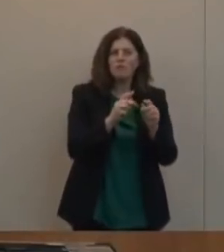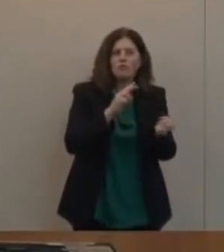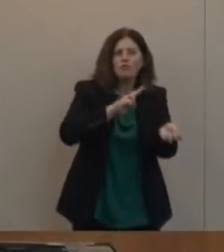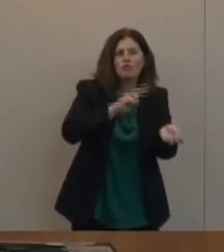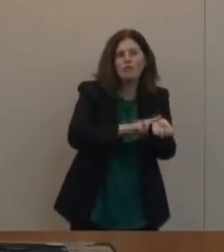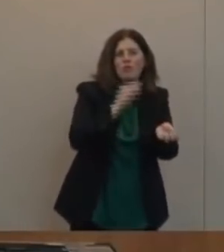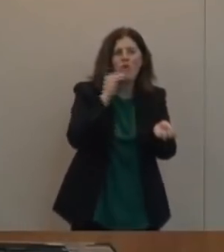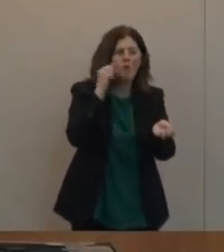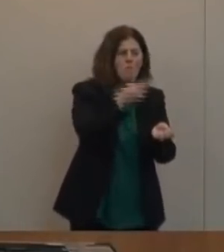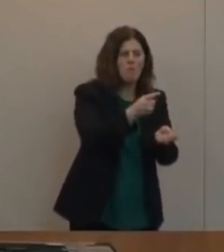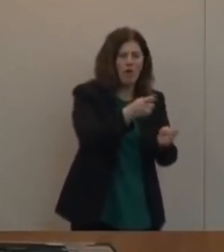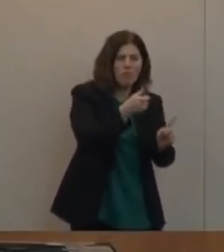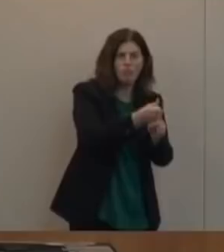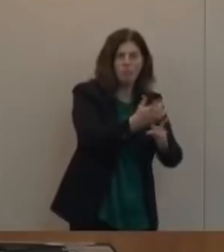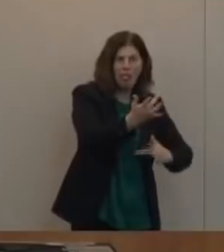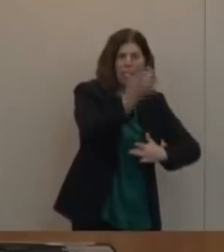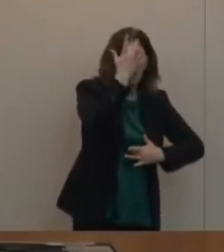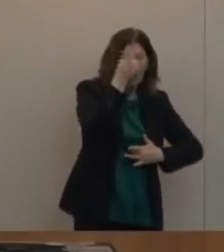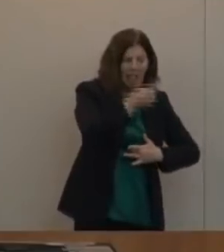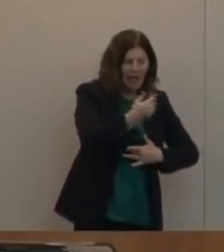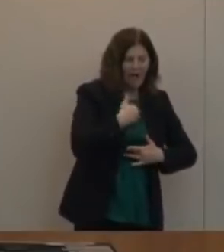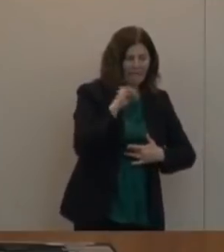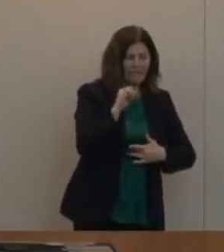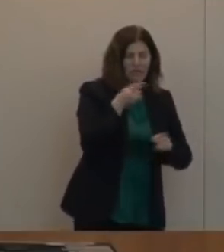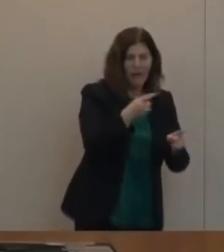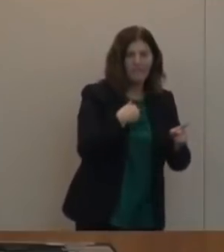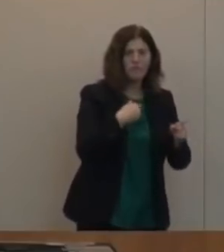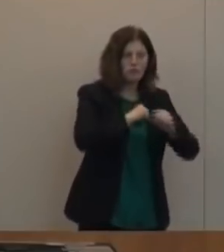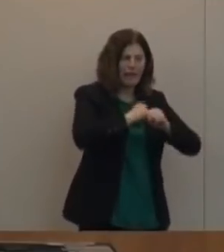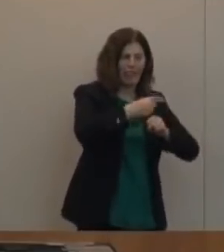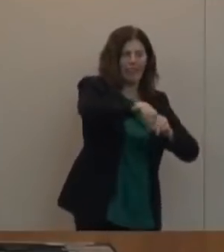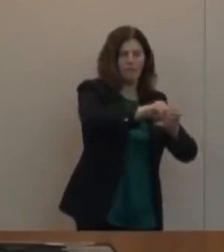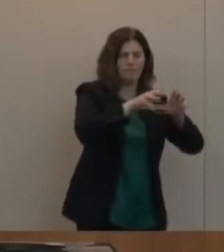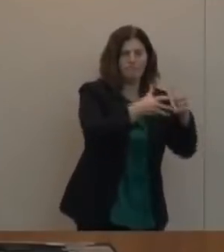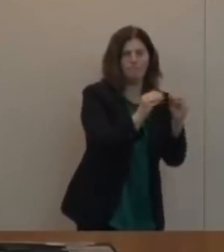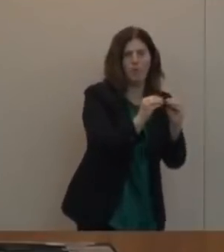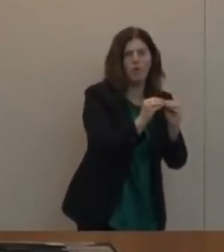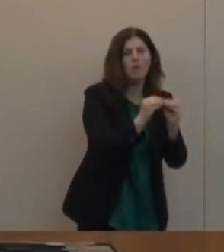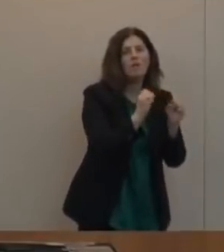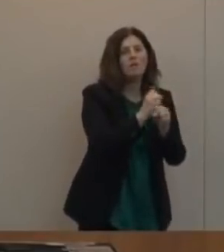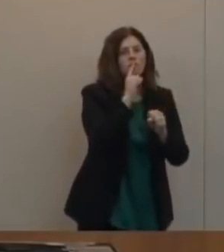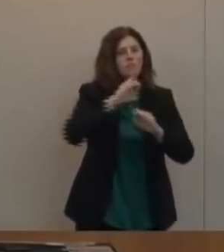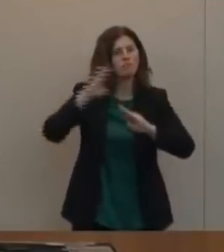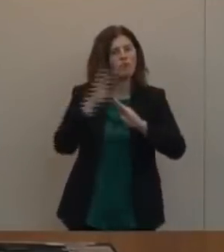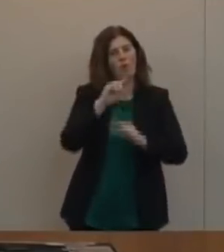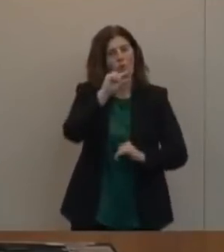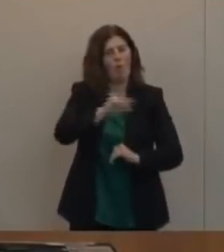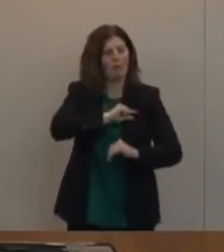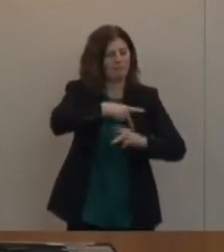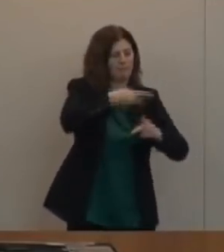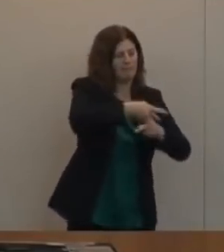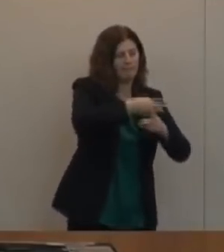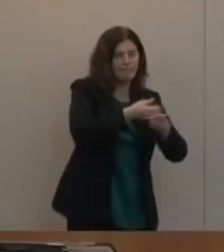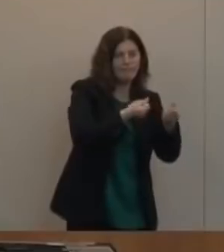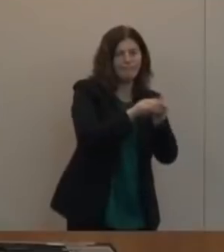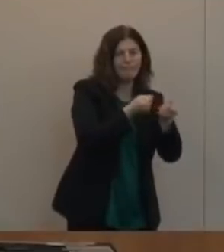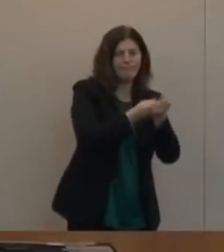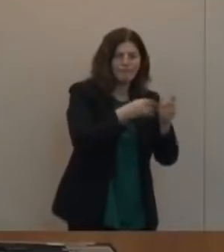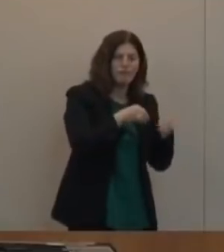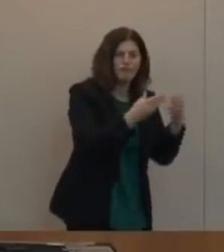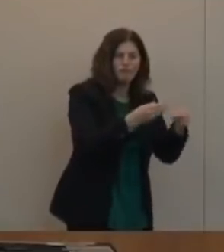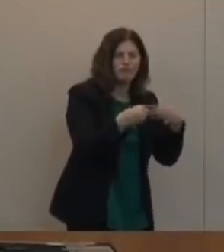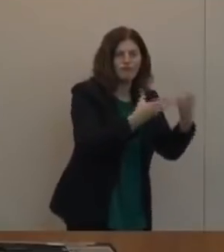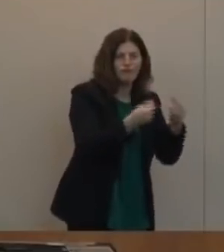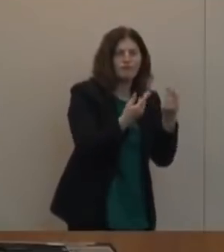might have a COVID-19 infection. And it's also to make sure that the highest quality of care and support can all